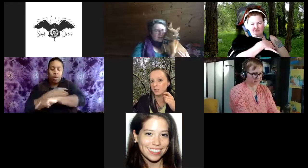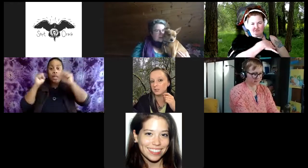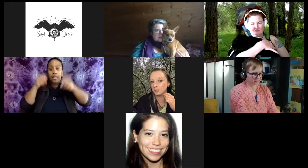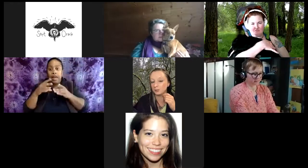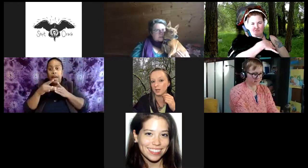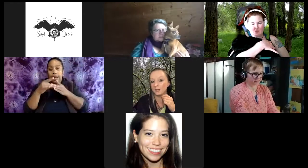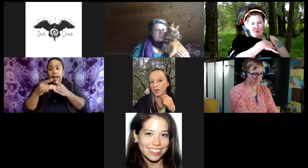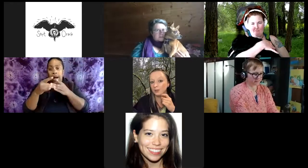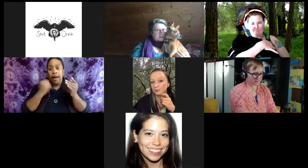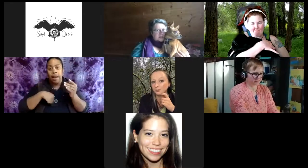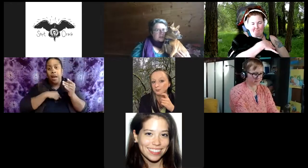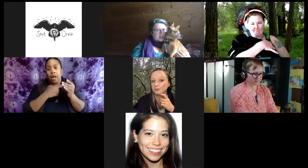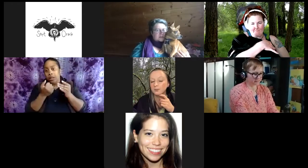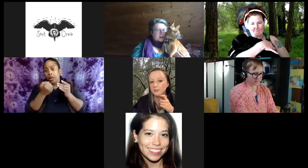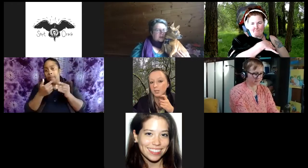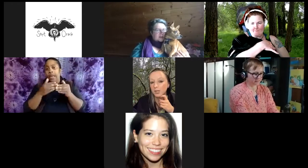bit easier right now.